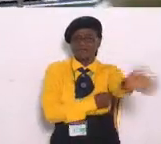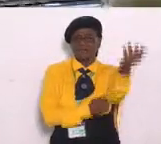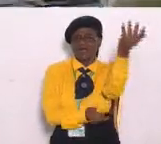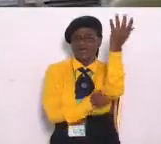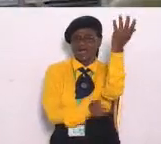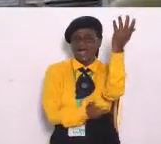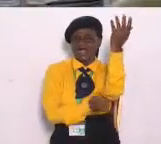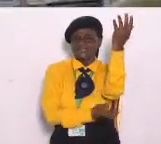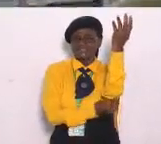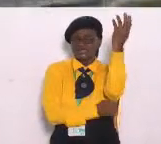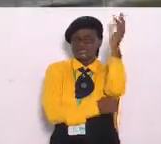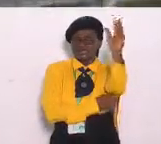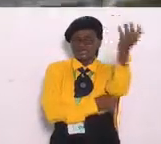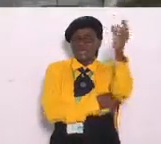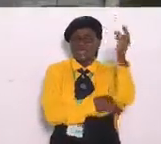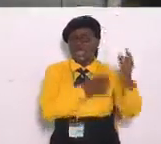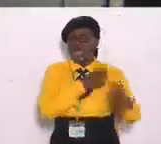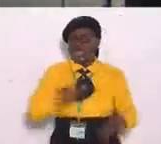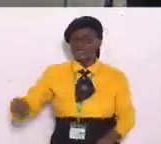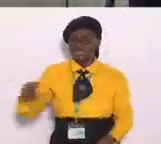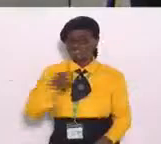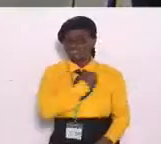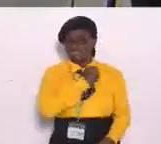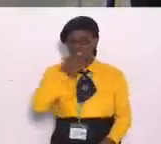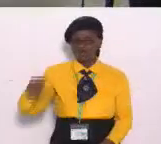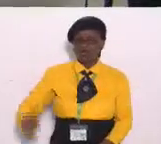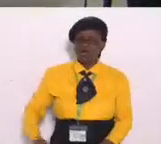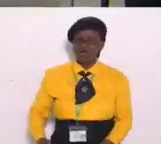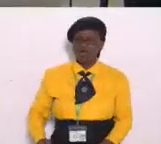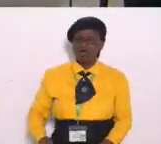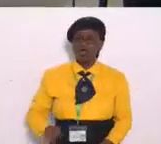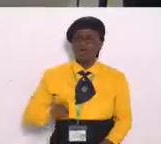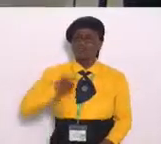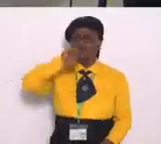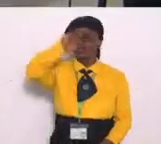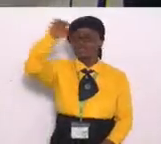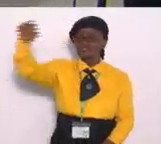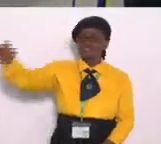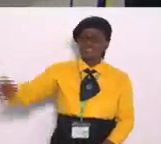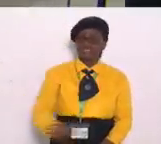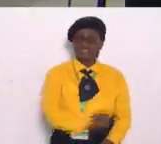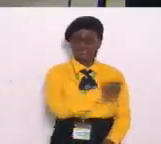Abraham, Isaac, and Jacob,